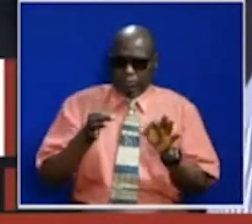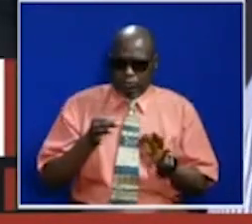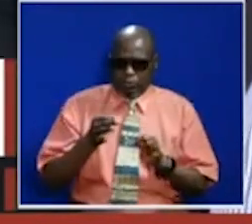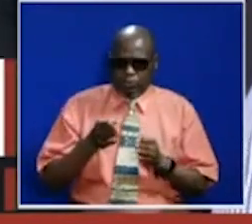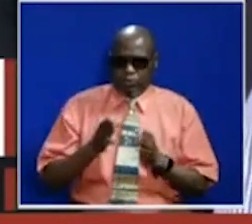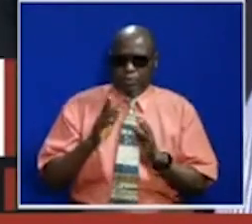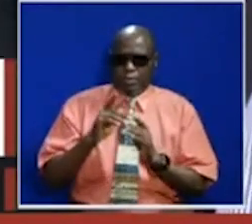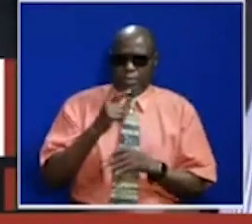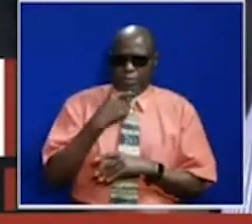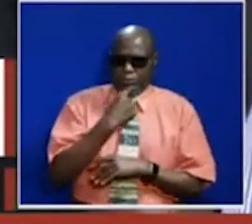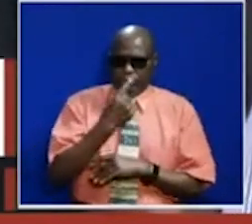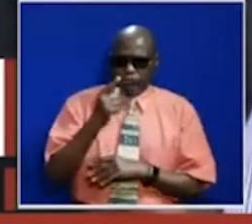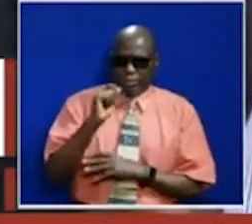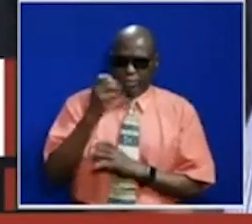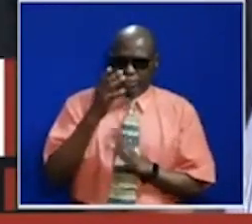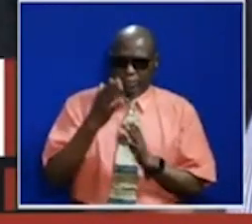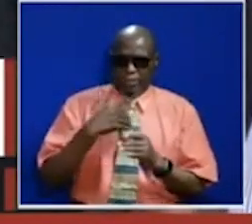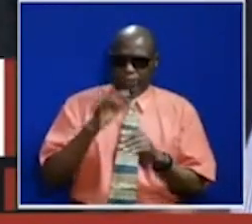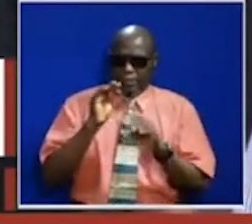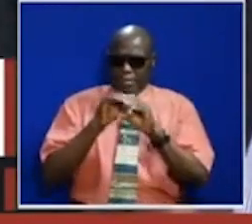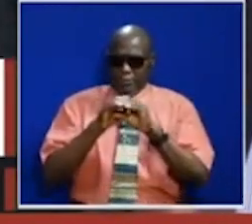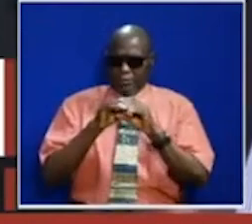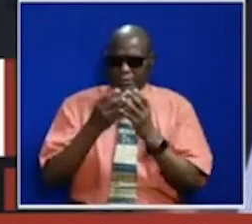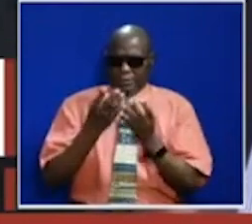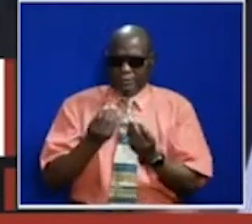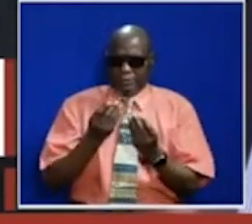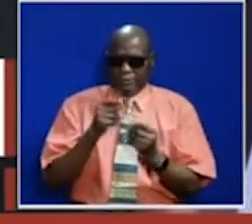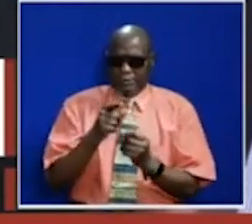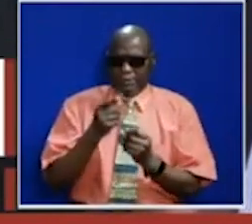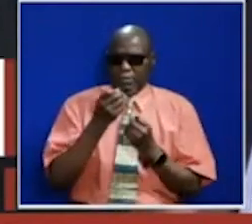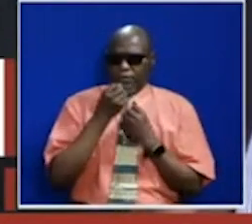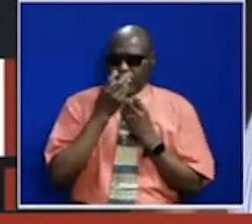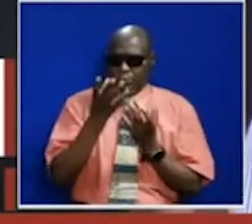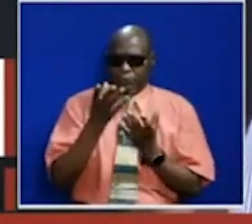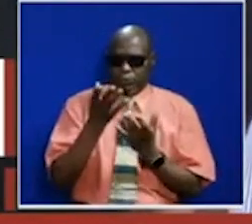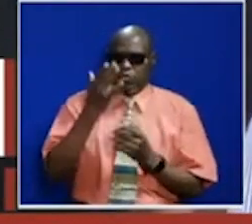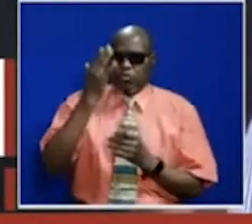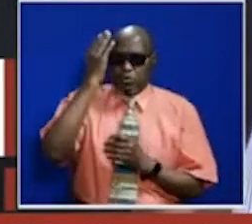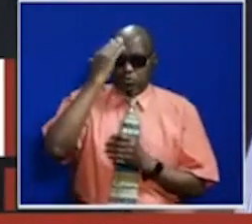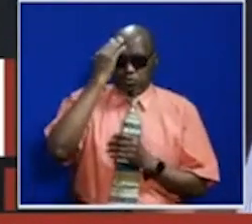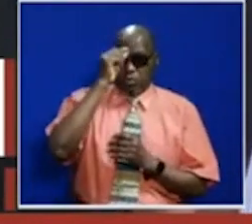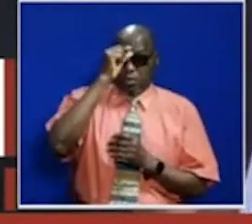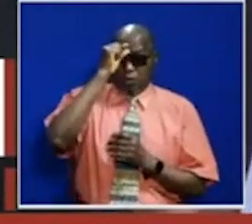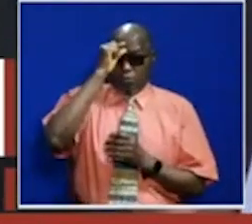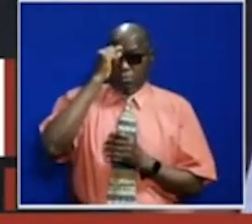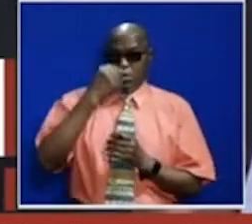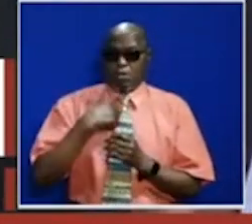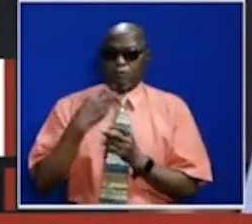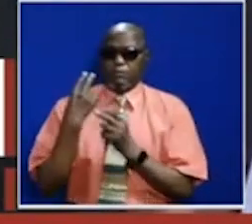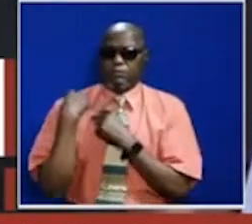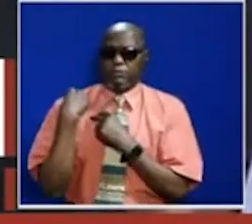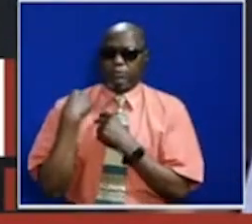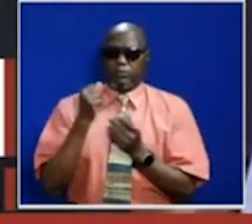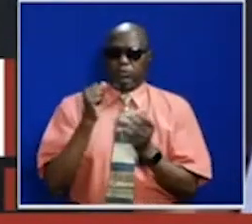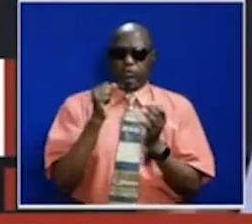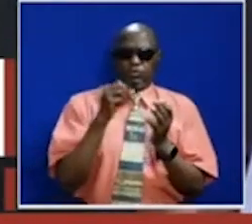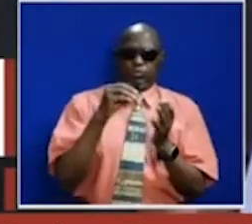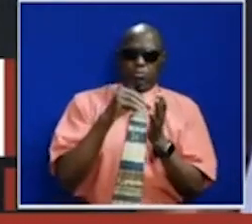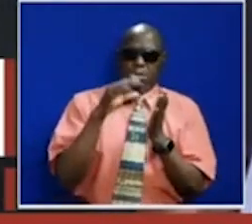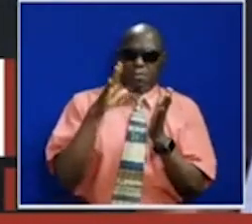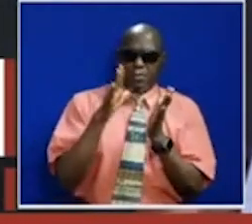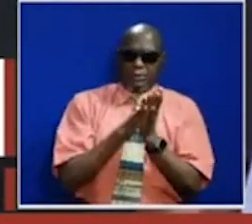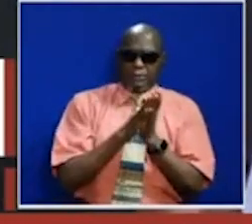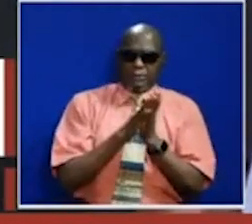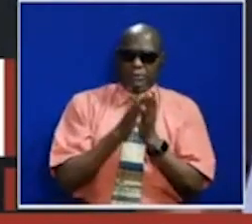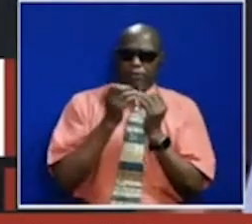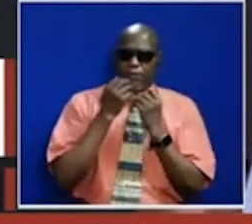every Kenyan has ease of access to this information. We do know that the government has a mandate to publicize the information on the Kenya